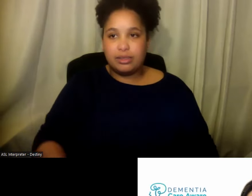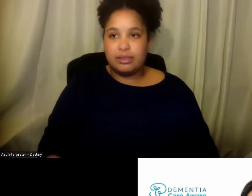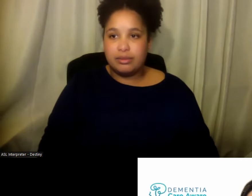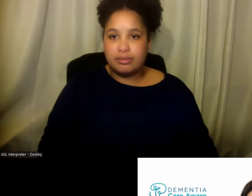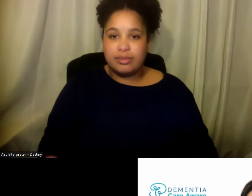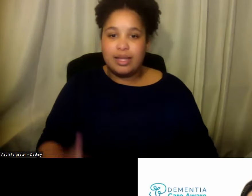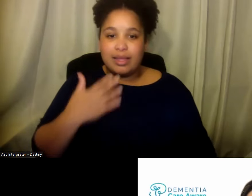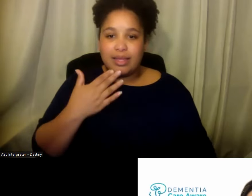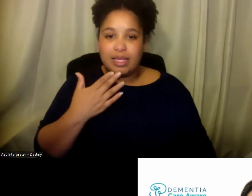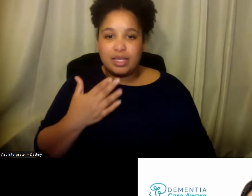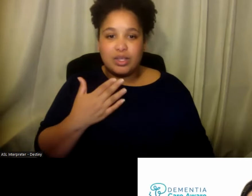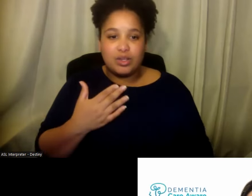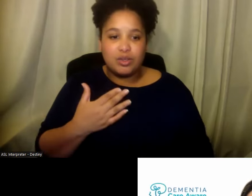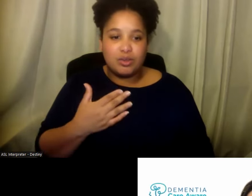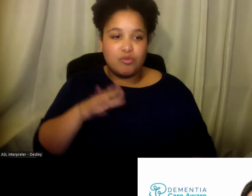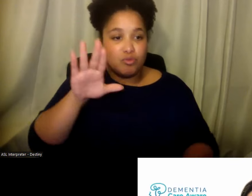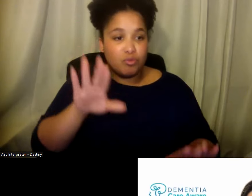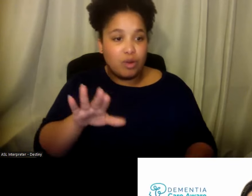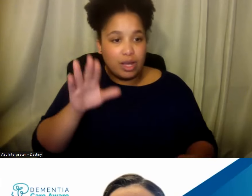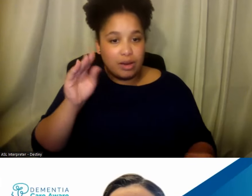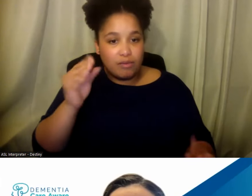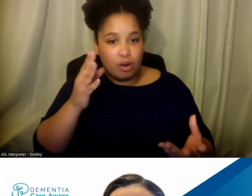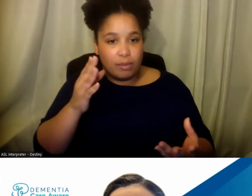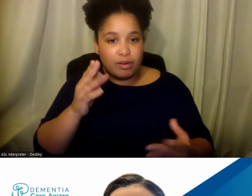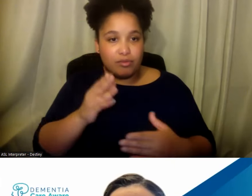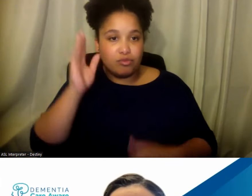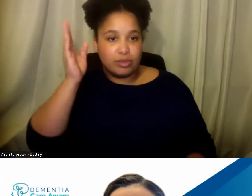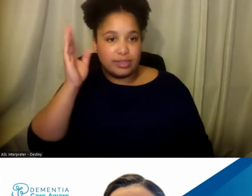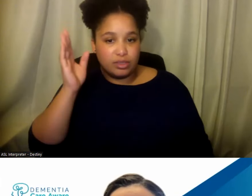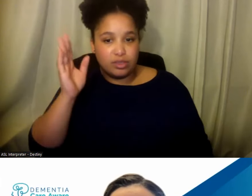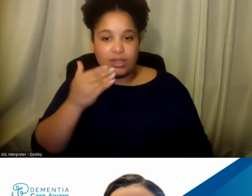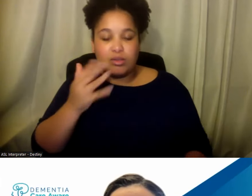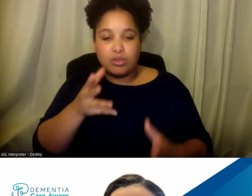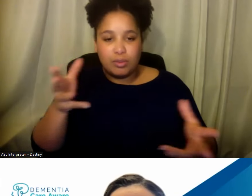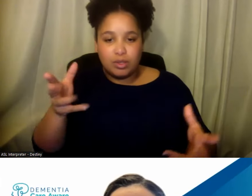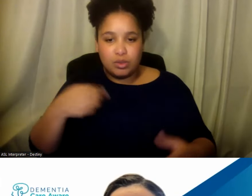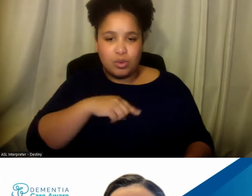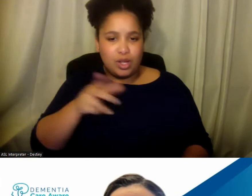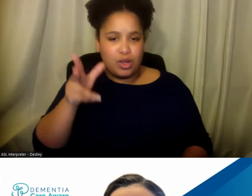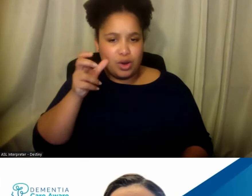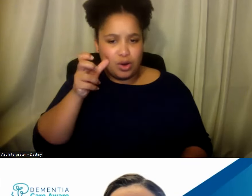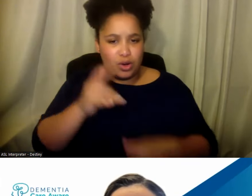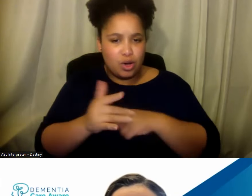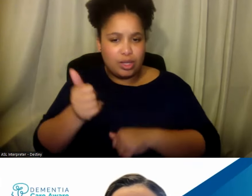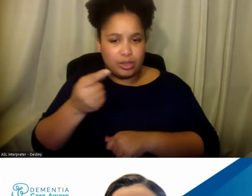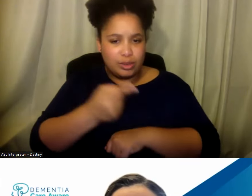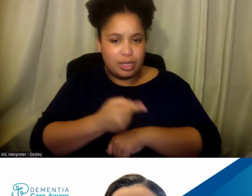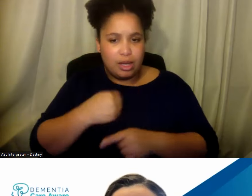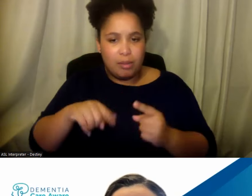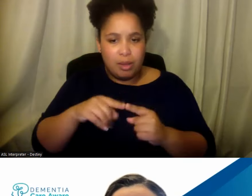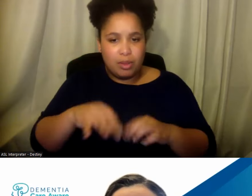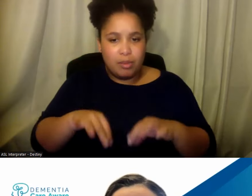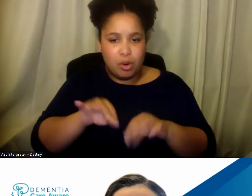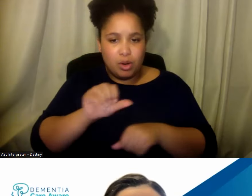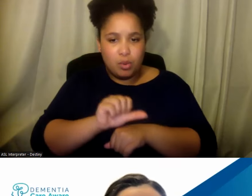Thank you. Great and very informative presentations. Thanks so much. We heard earlier today about the important